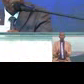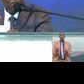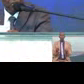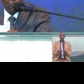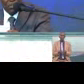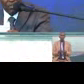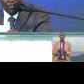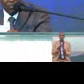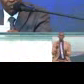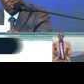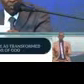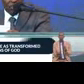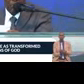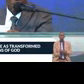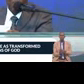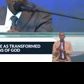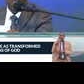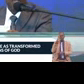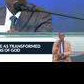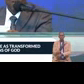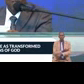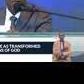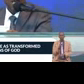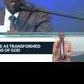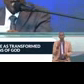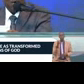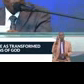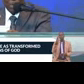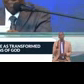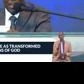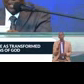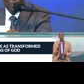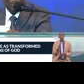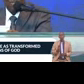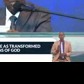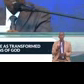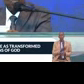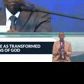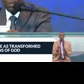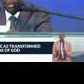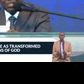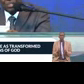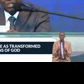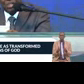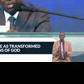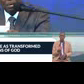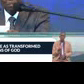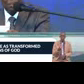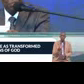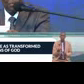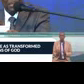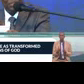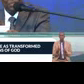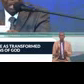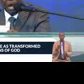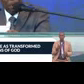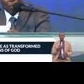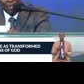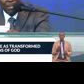as transformed sons of God. Our privilege, your